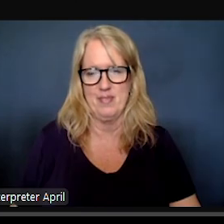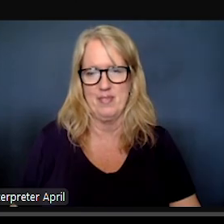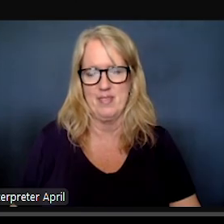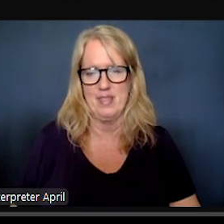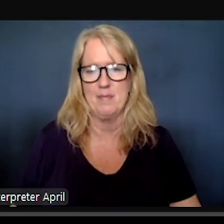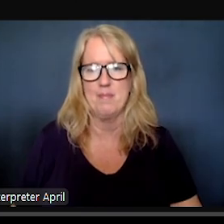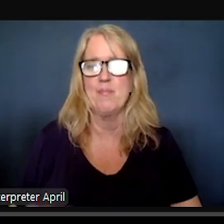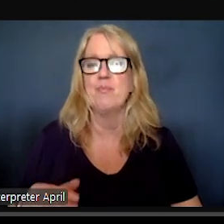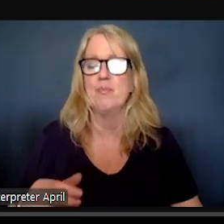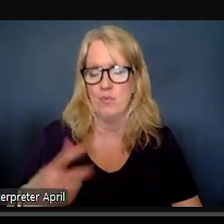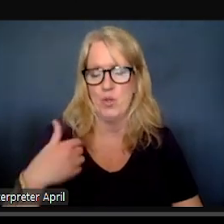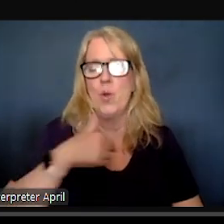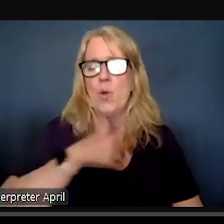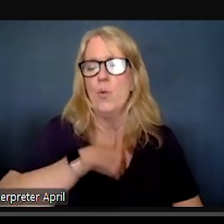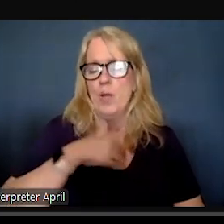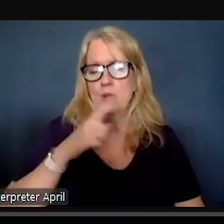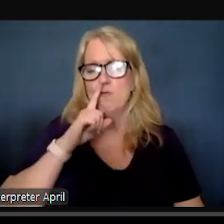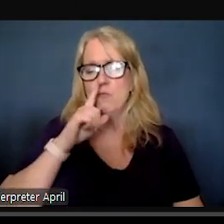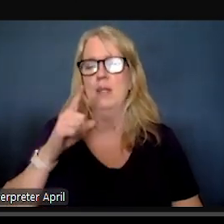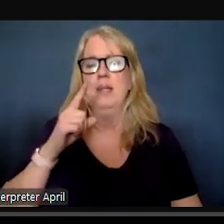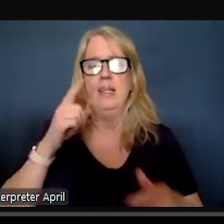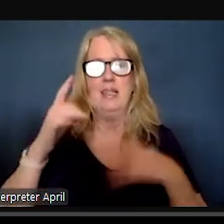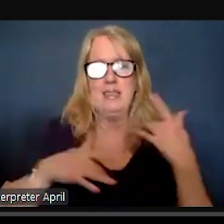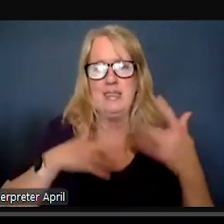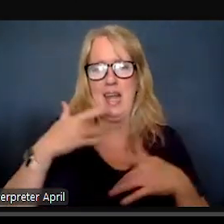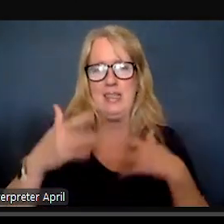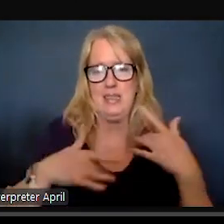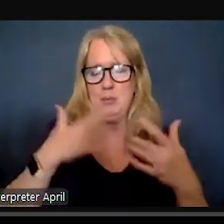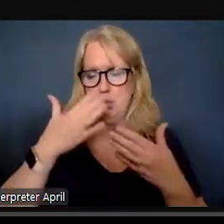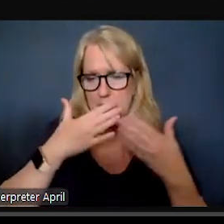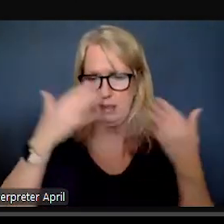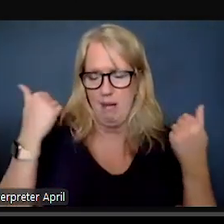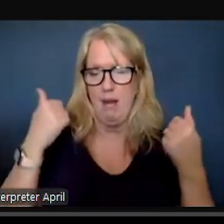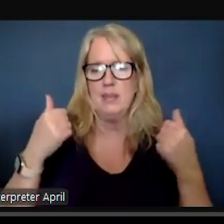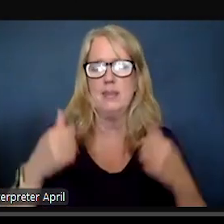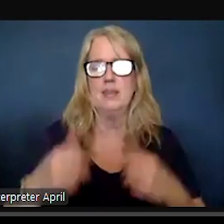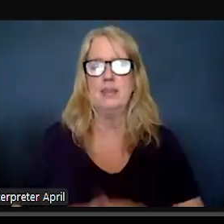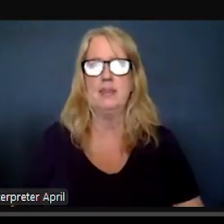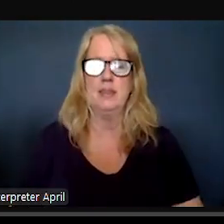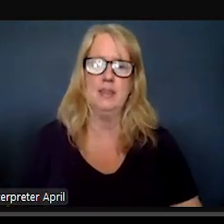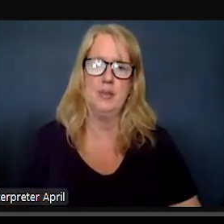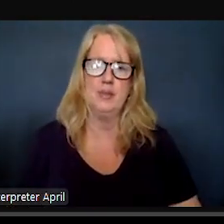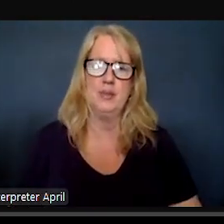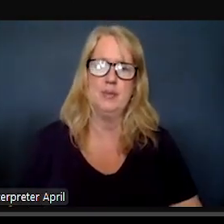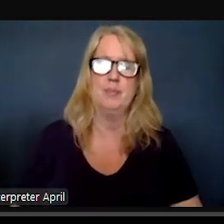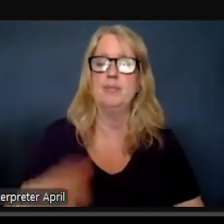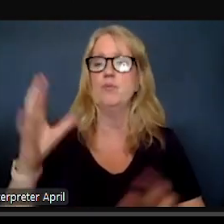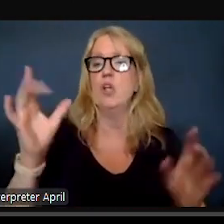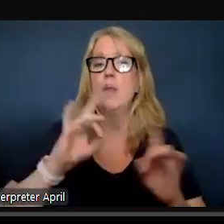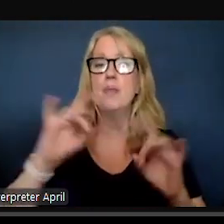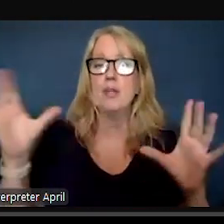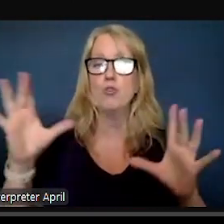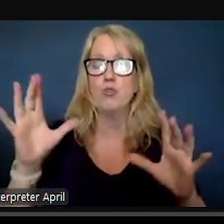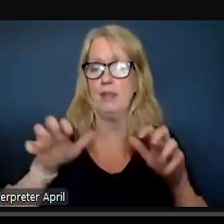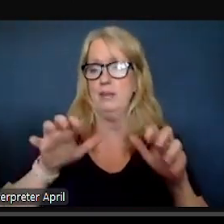And so we are really excited because um, the Crisis